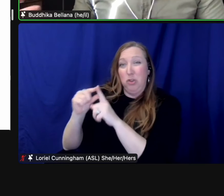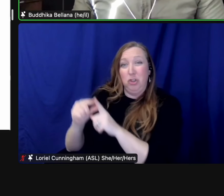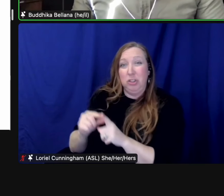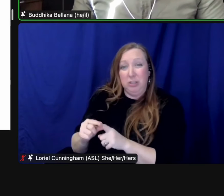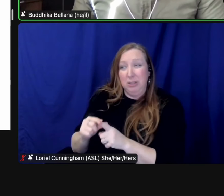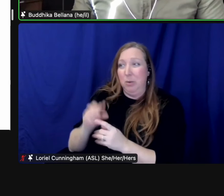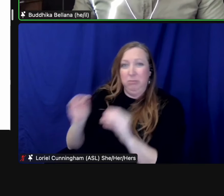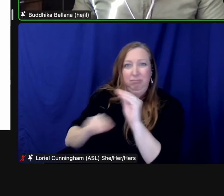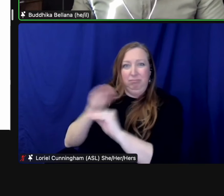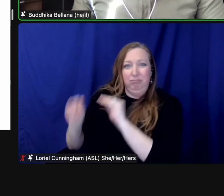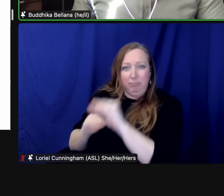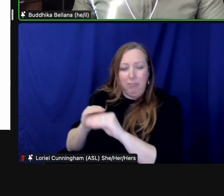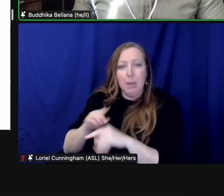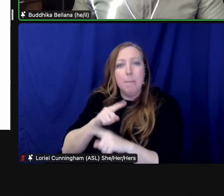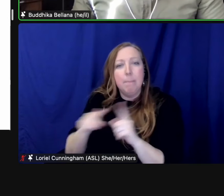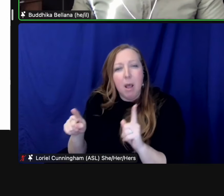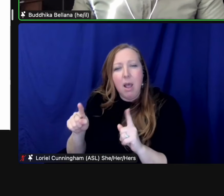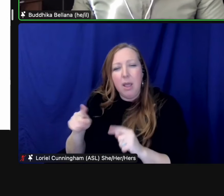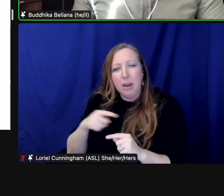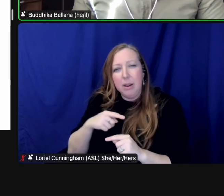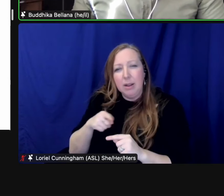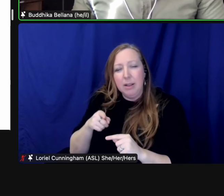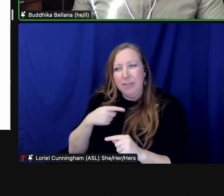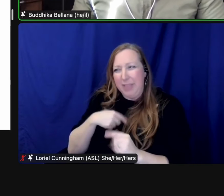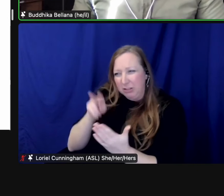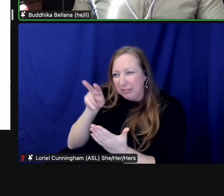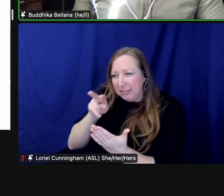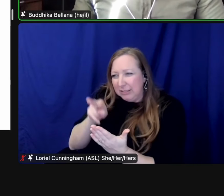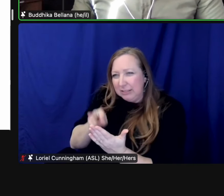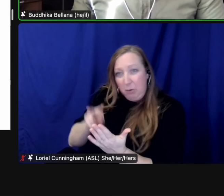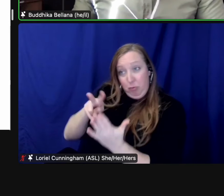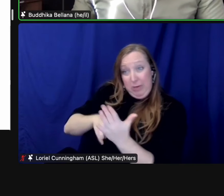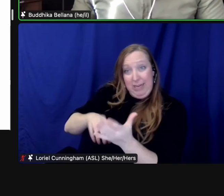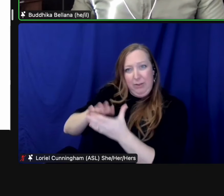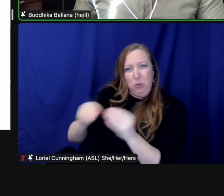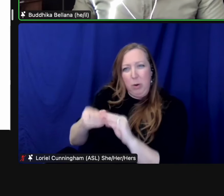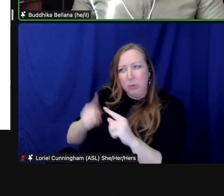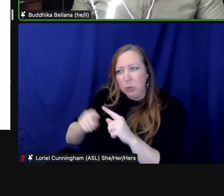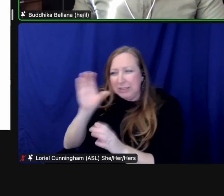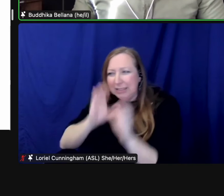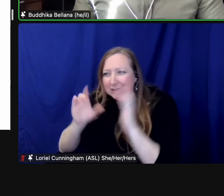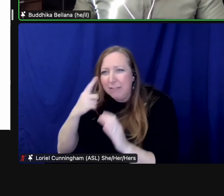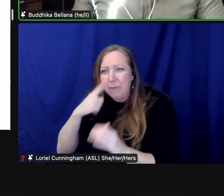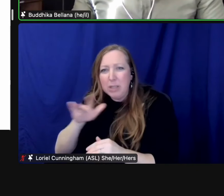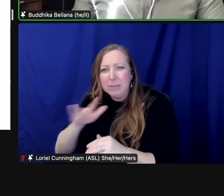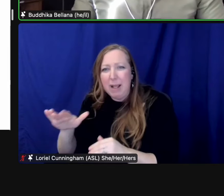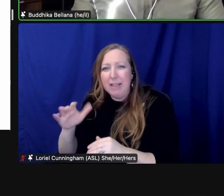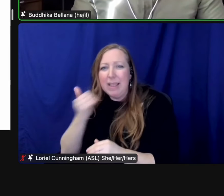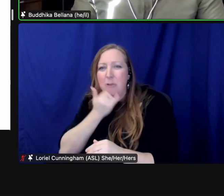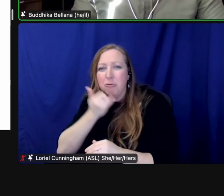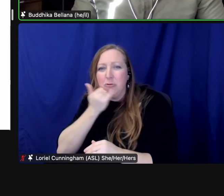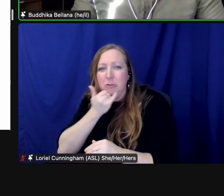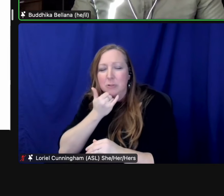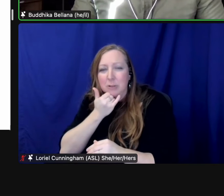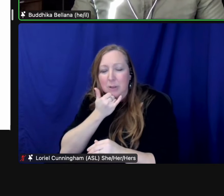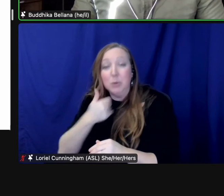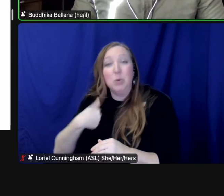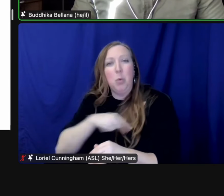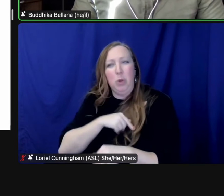going to read it because they need to read it to find spelling errors. So you're actually manipulating the depth with which they're processing that story